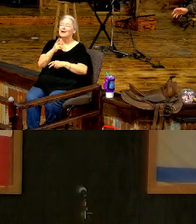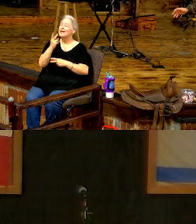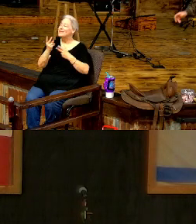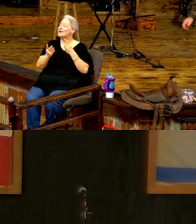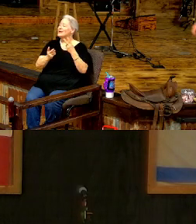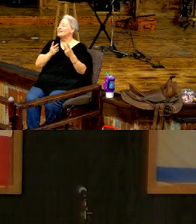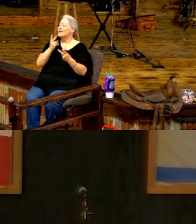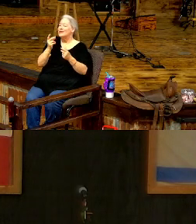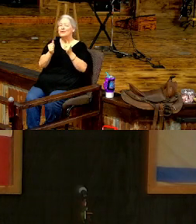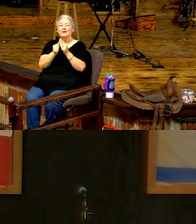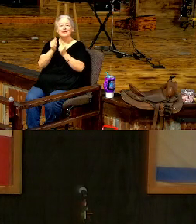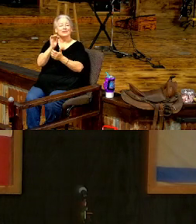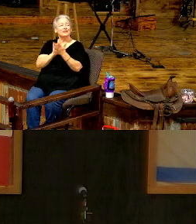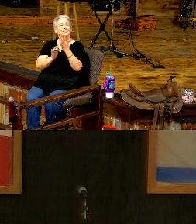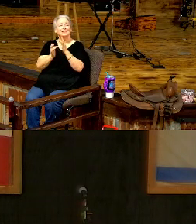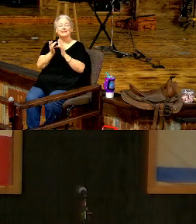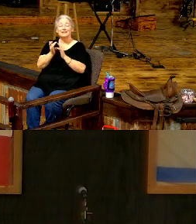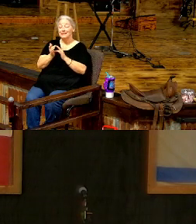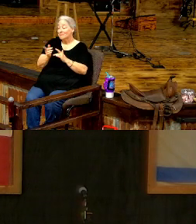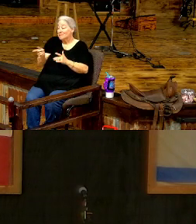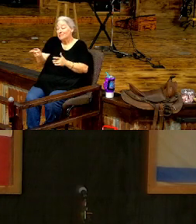He just wanted to love you.